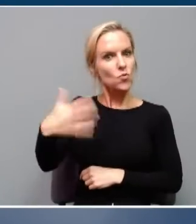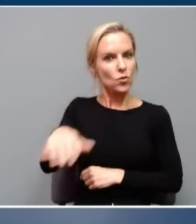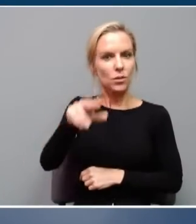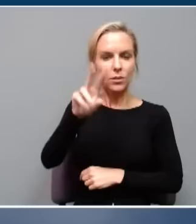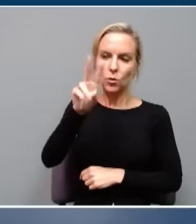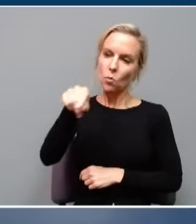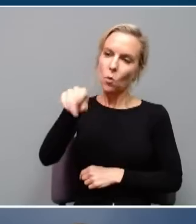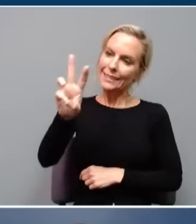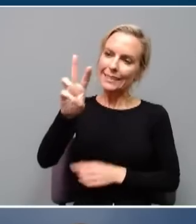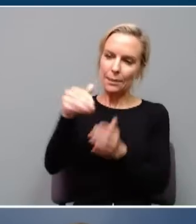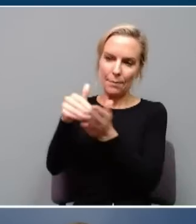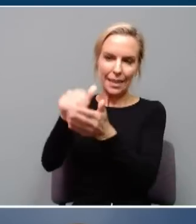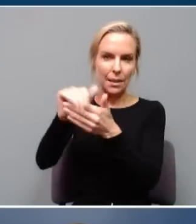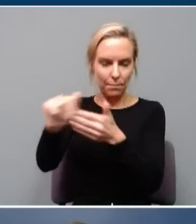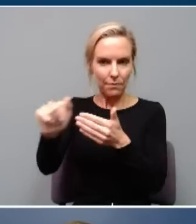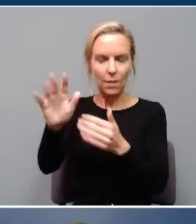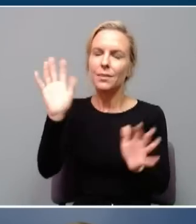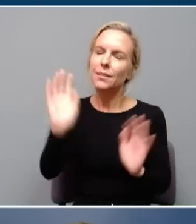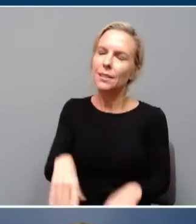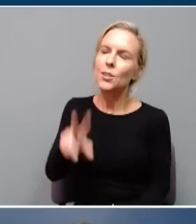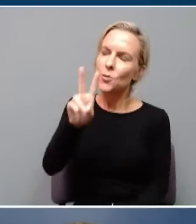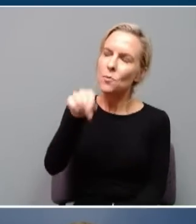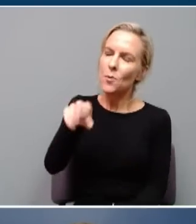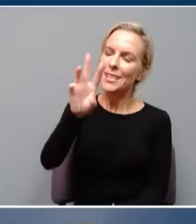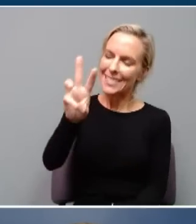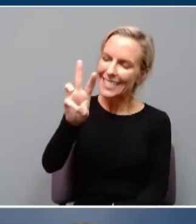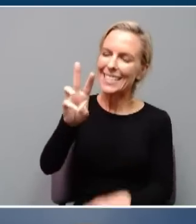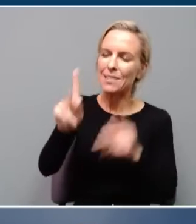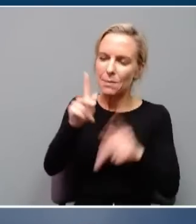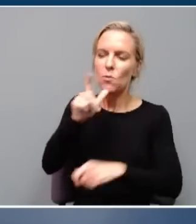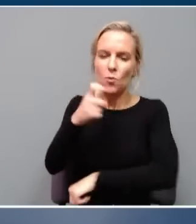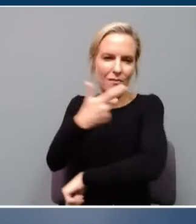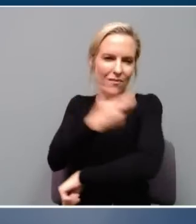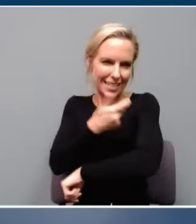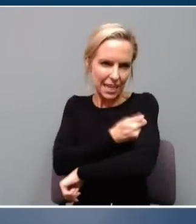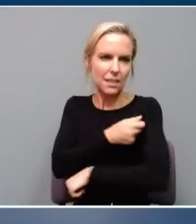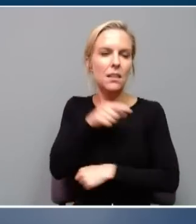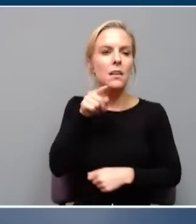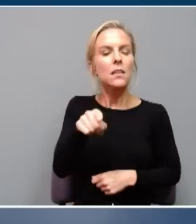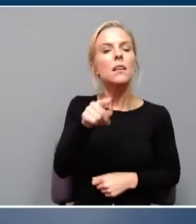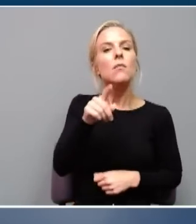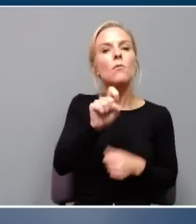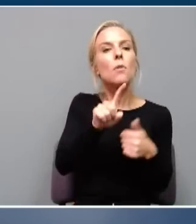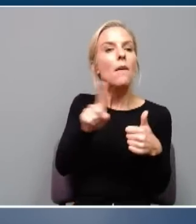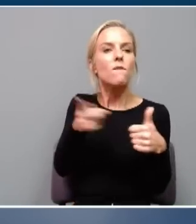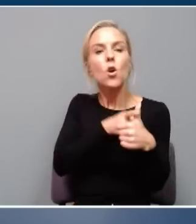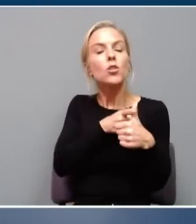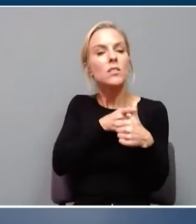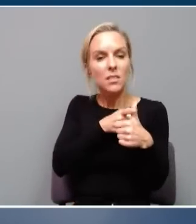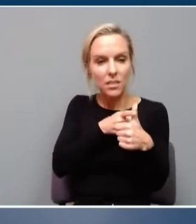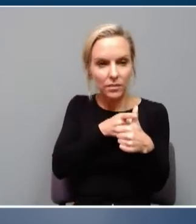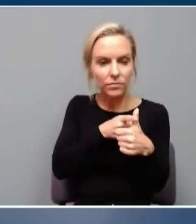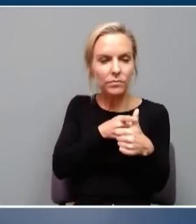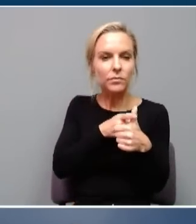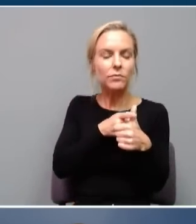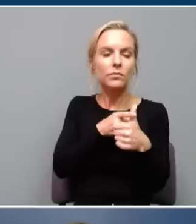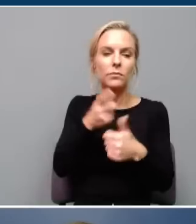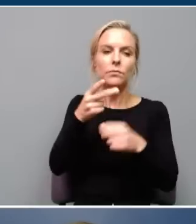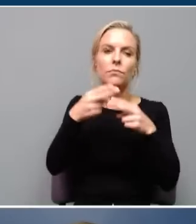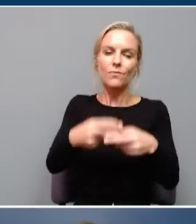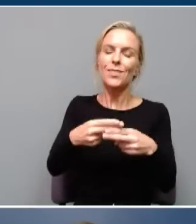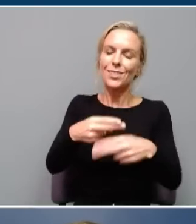to 60% of all Kentuckians having at least their very first shot of hope. That